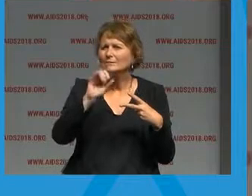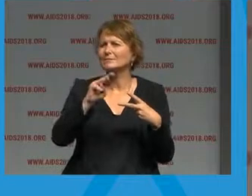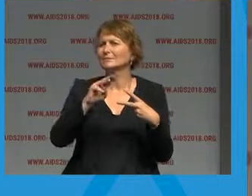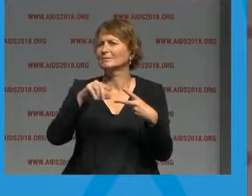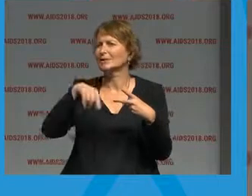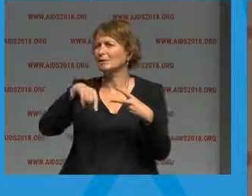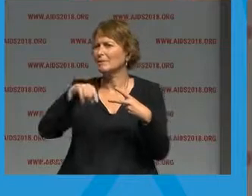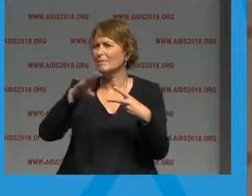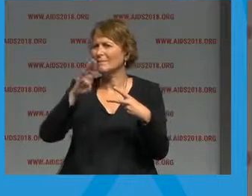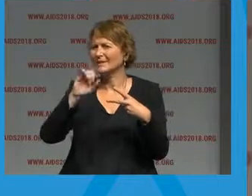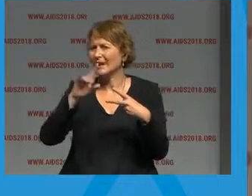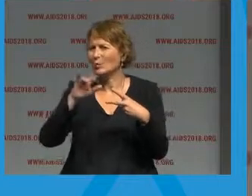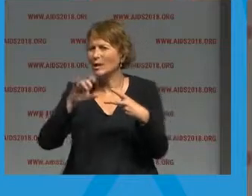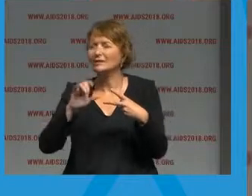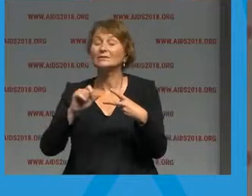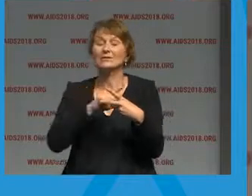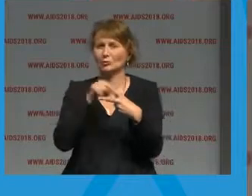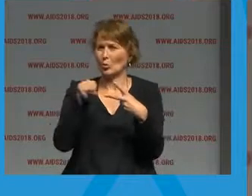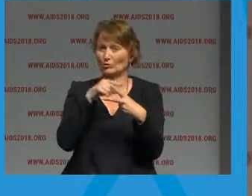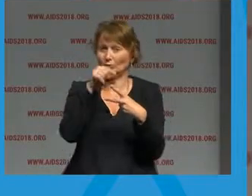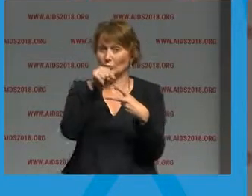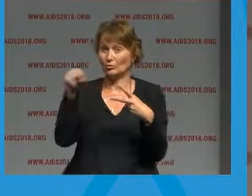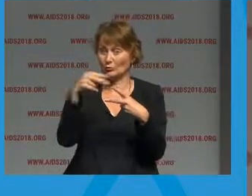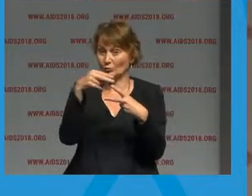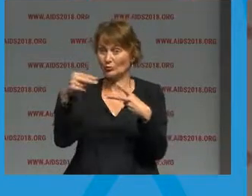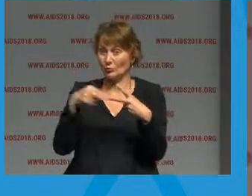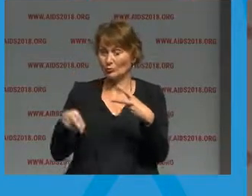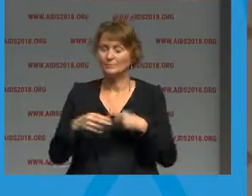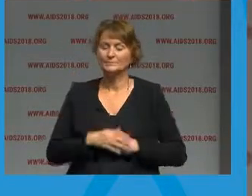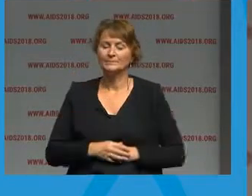say, well, what became of Melquiades?